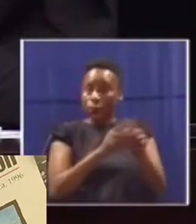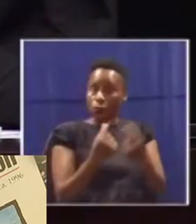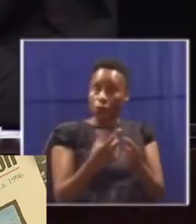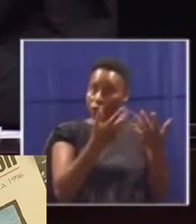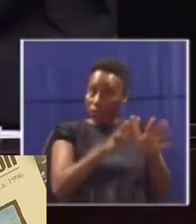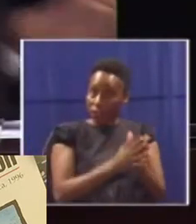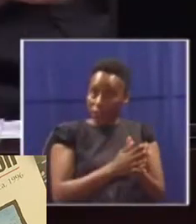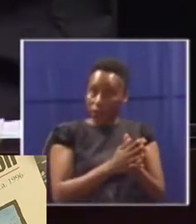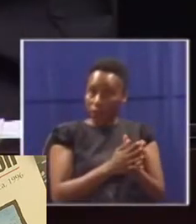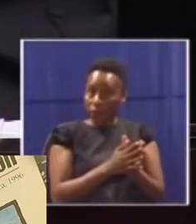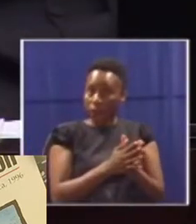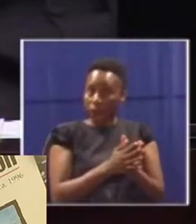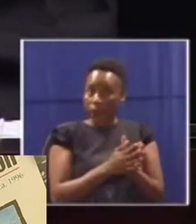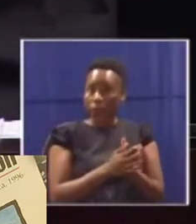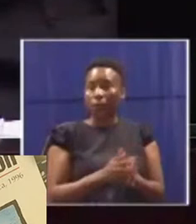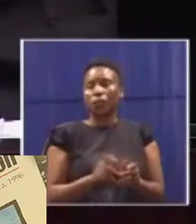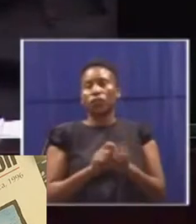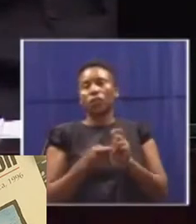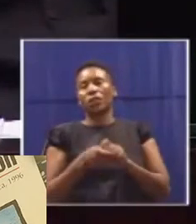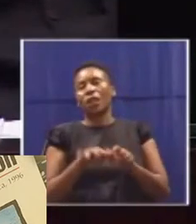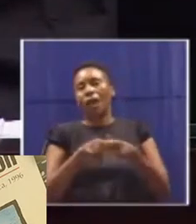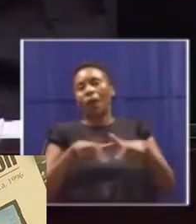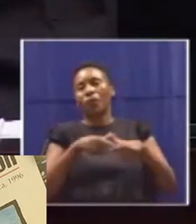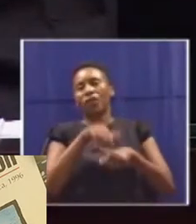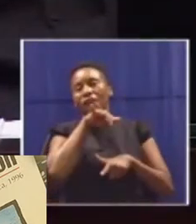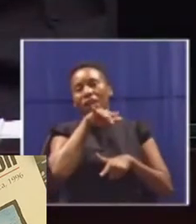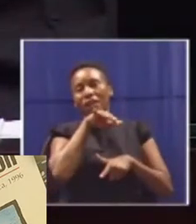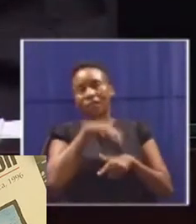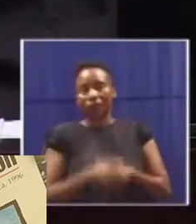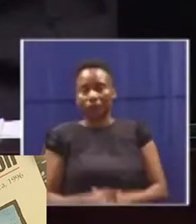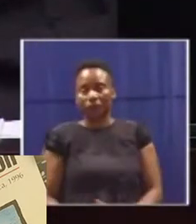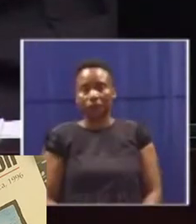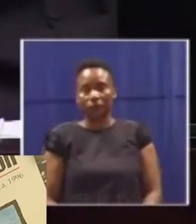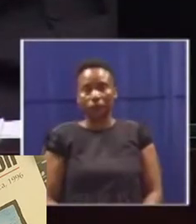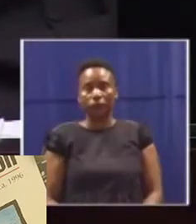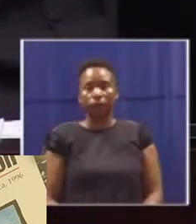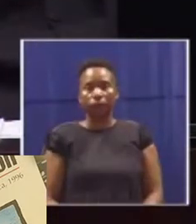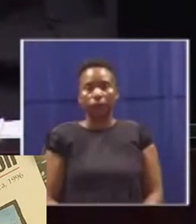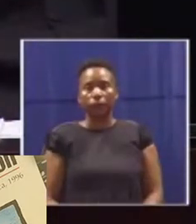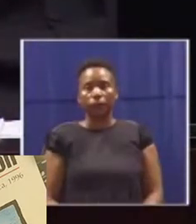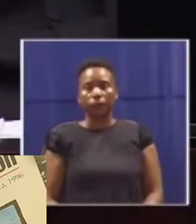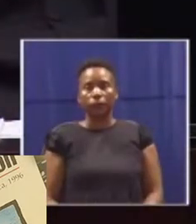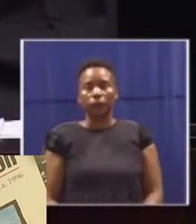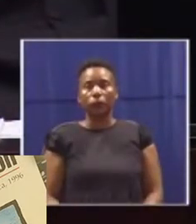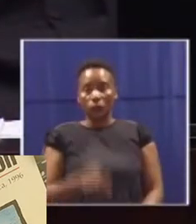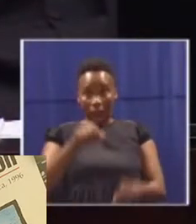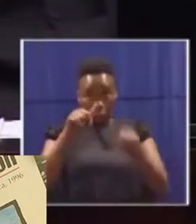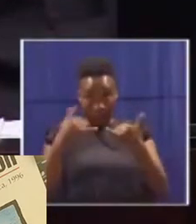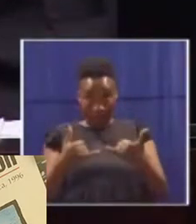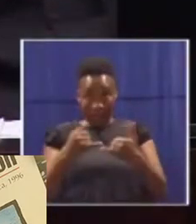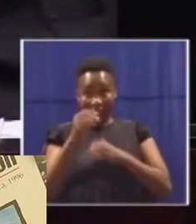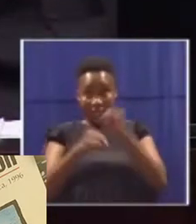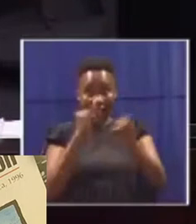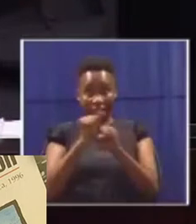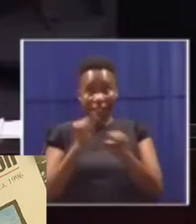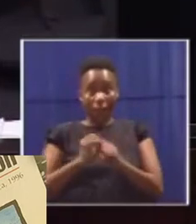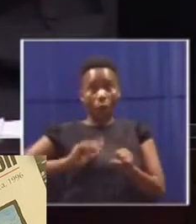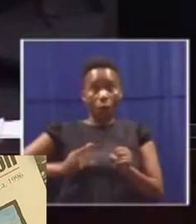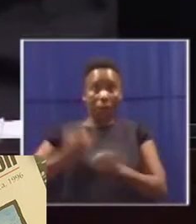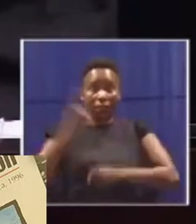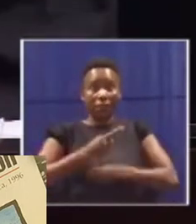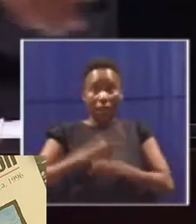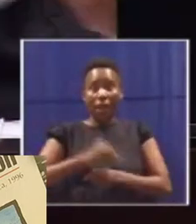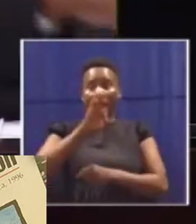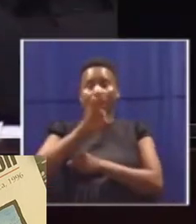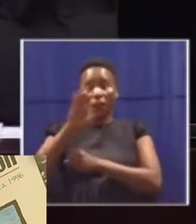sake soos die COVID-19 pandemie bestuur gaan word, sien ek vir ons almal swaarigheid voor. On this International Women's Day, the FF Plus